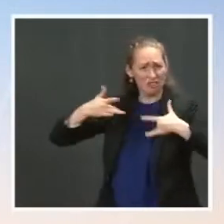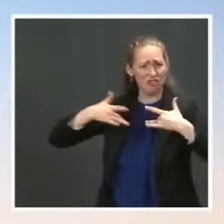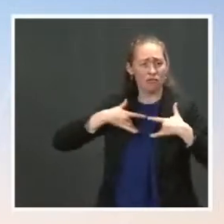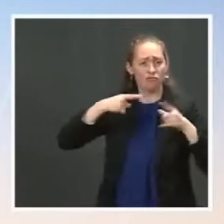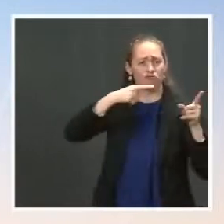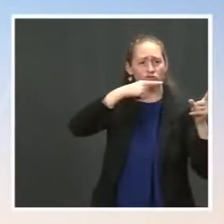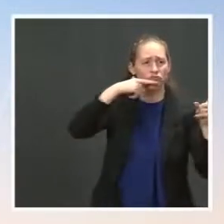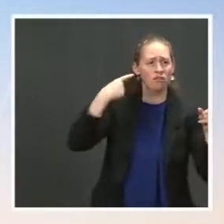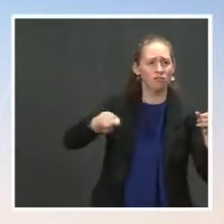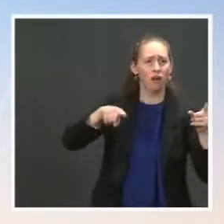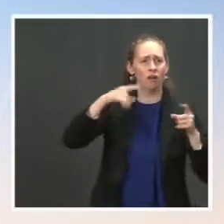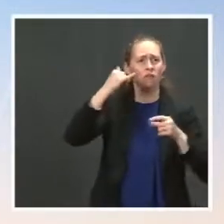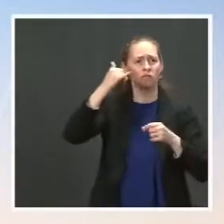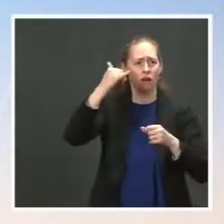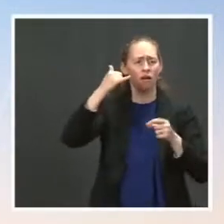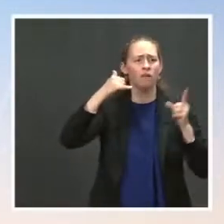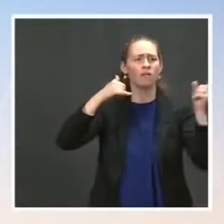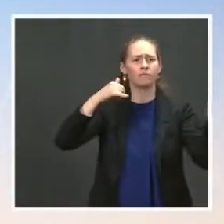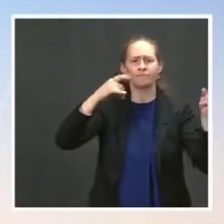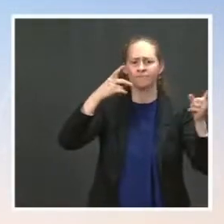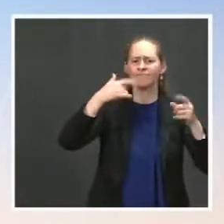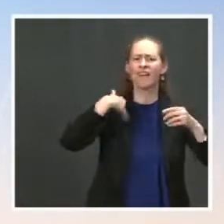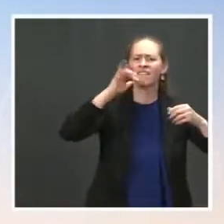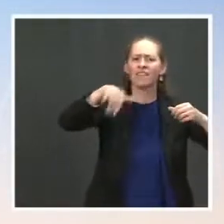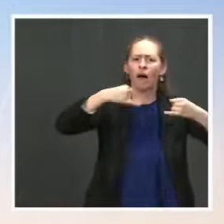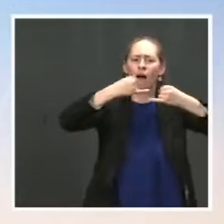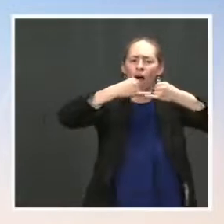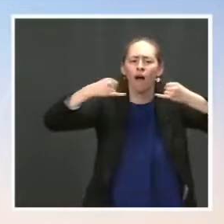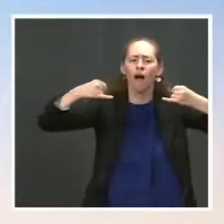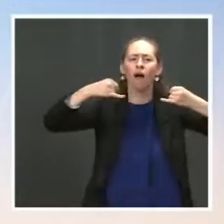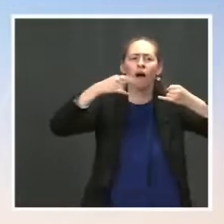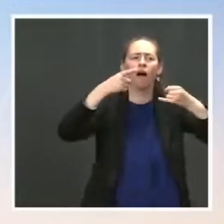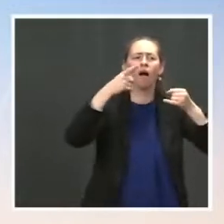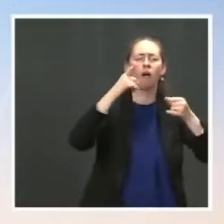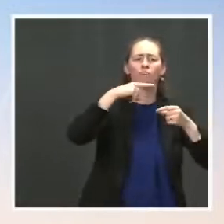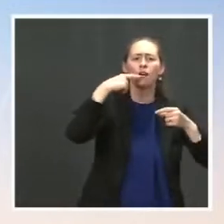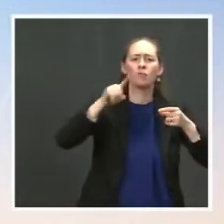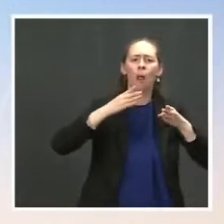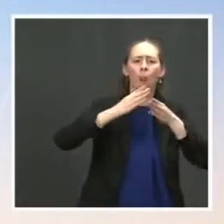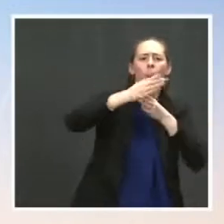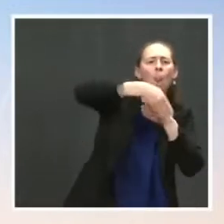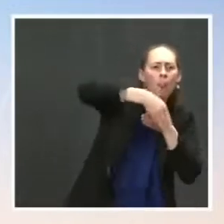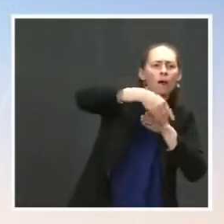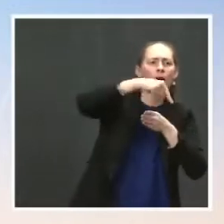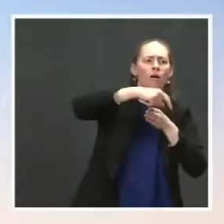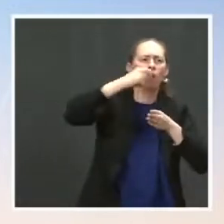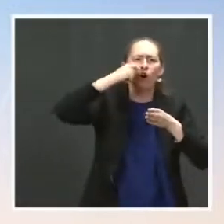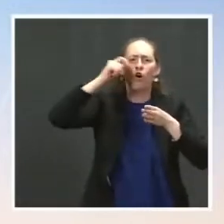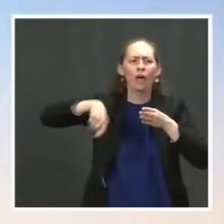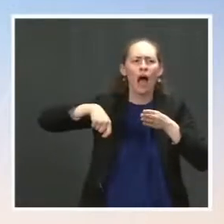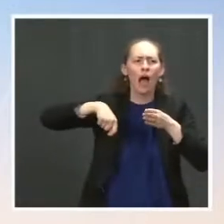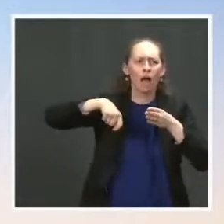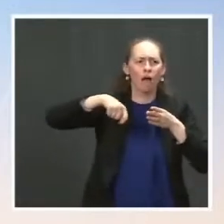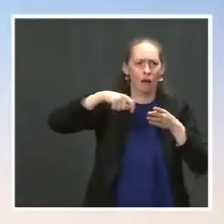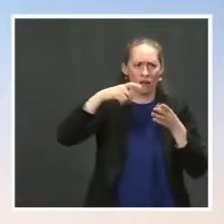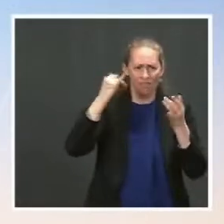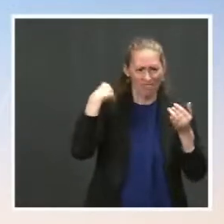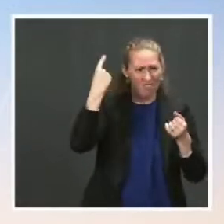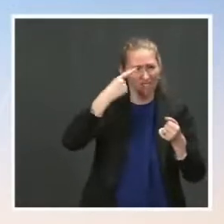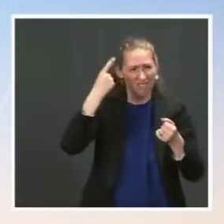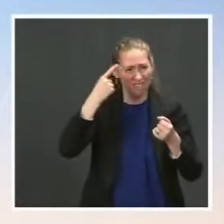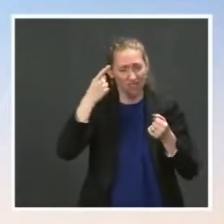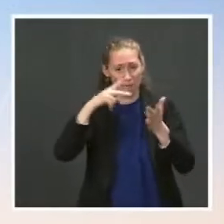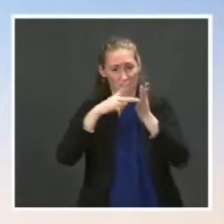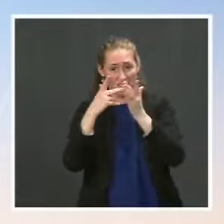the administration is considering to send warships as a show of support to Ukraine in the region? I would point you to DOD for